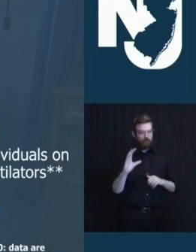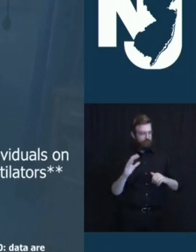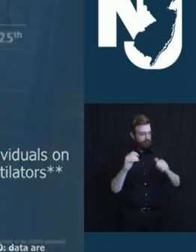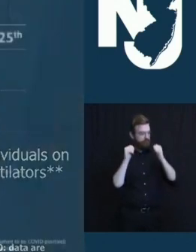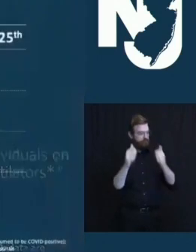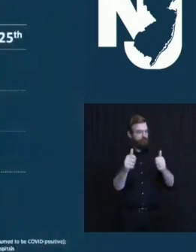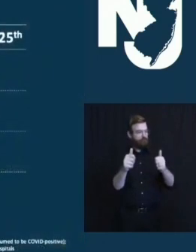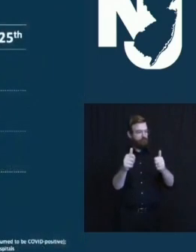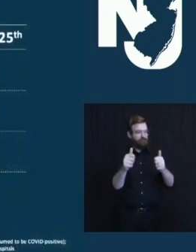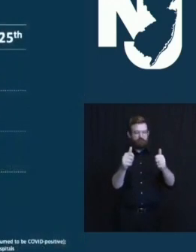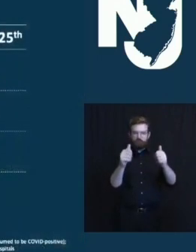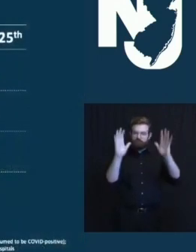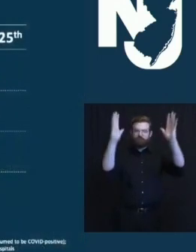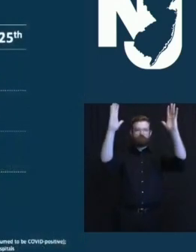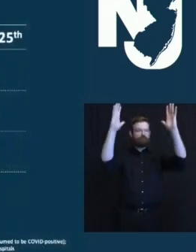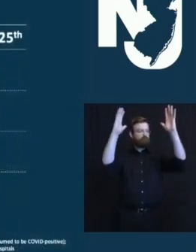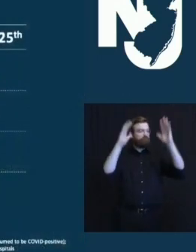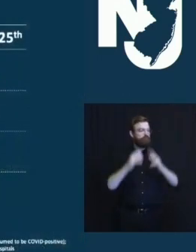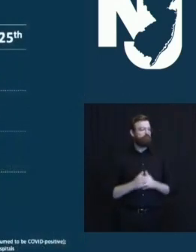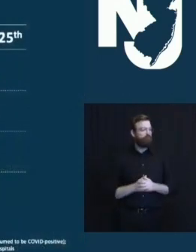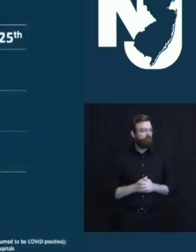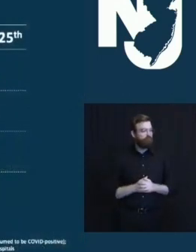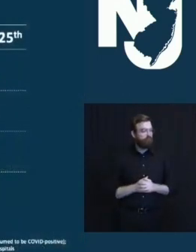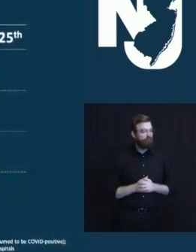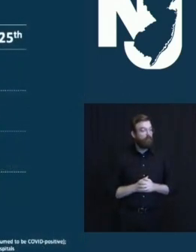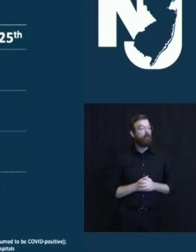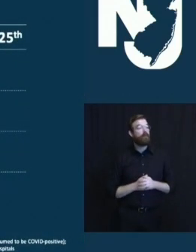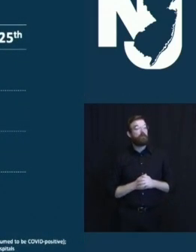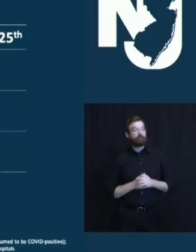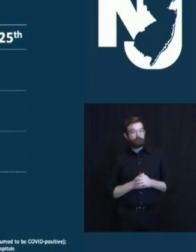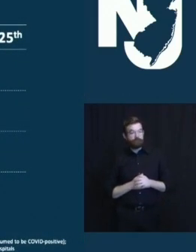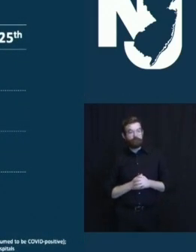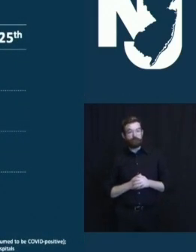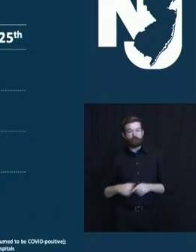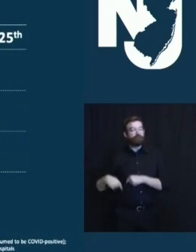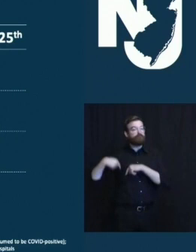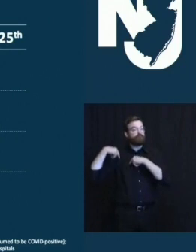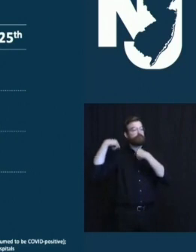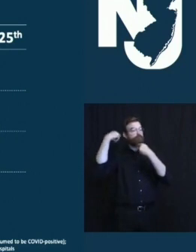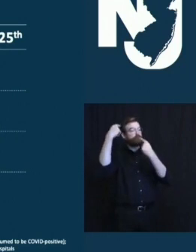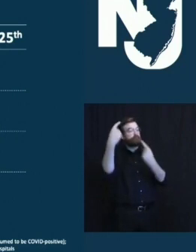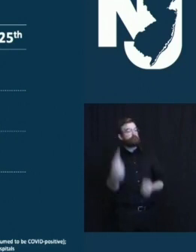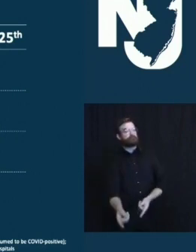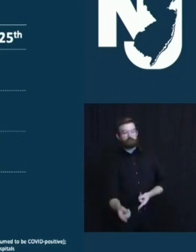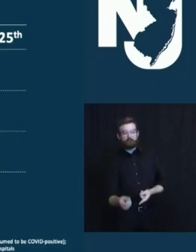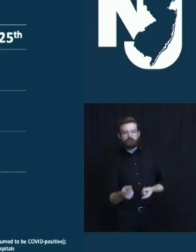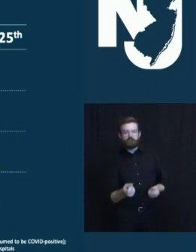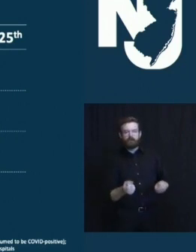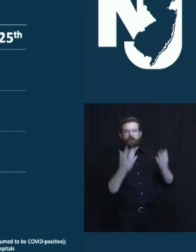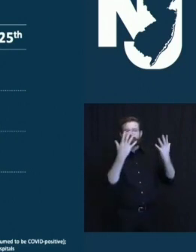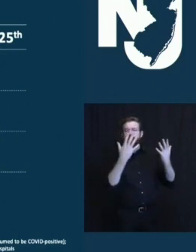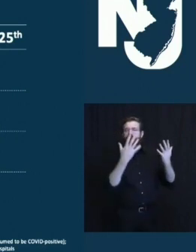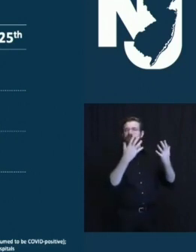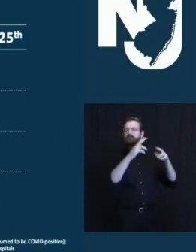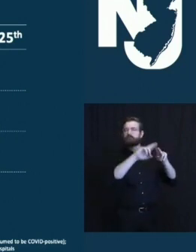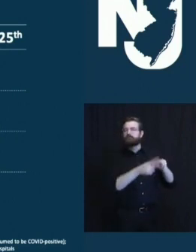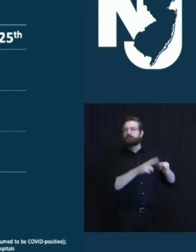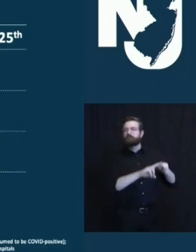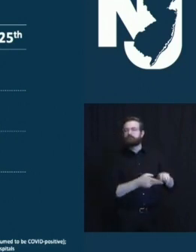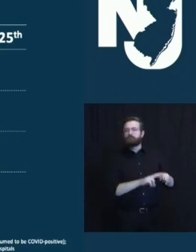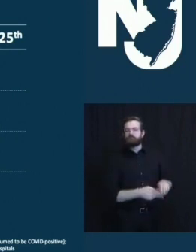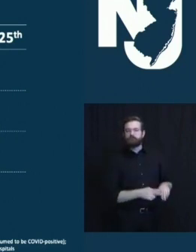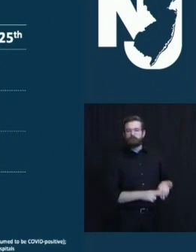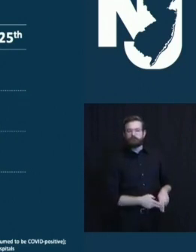I must caution everyone that just because our hospital metrics continue to move in very positive directions does not mean that we can become